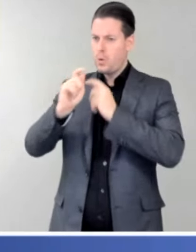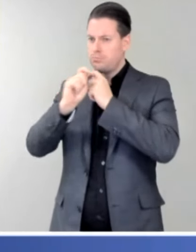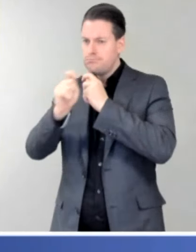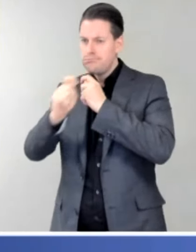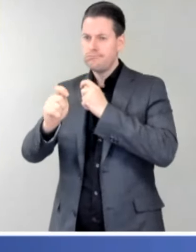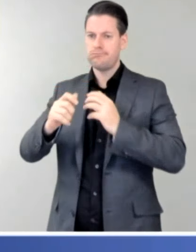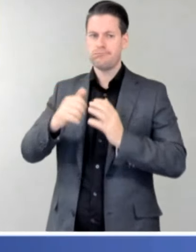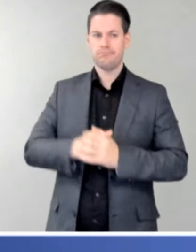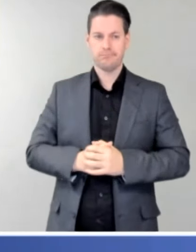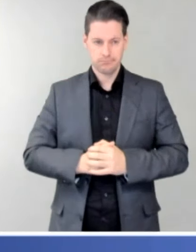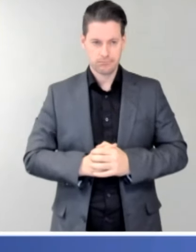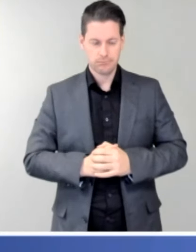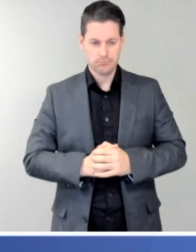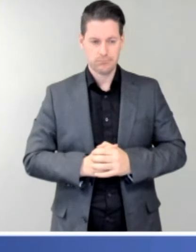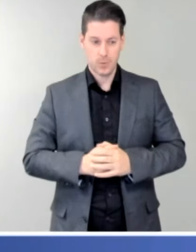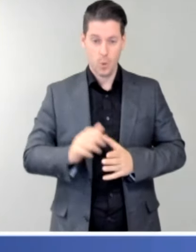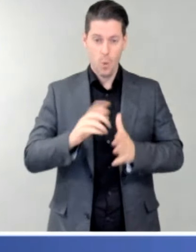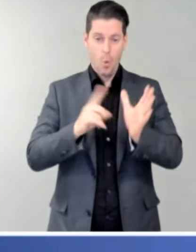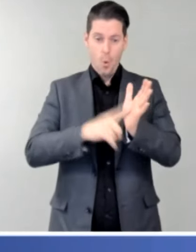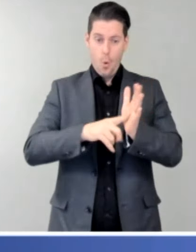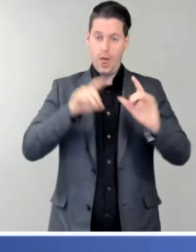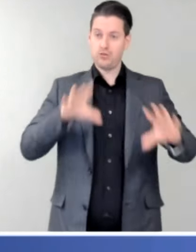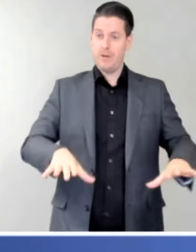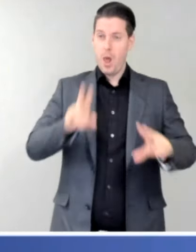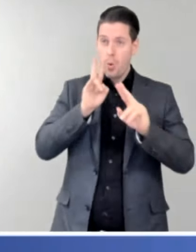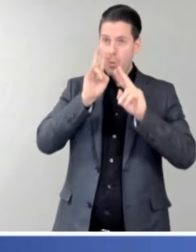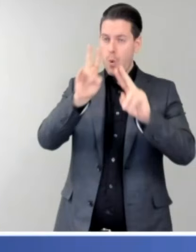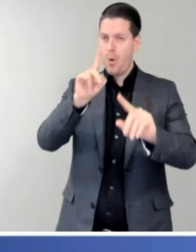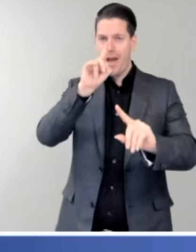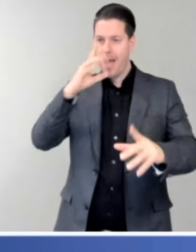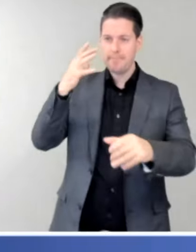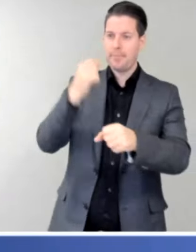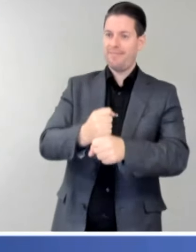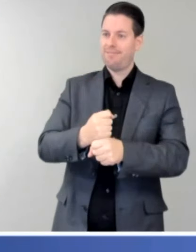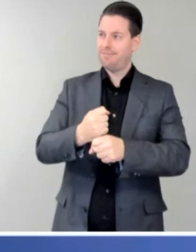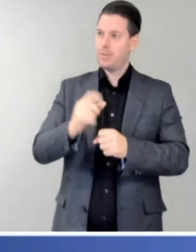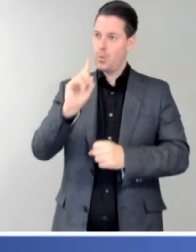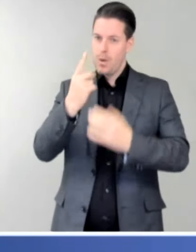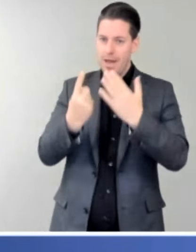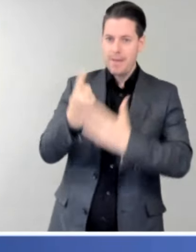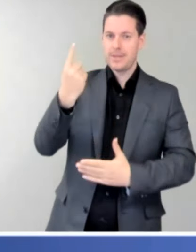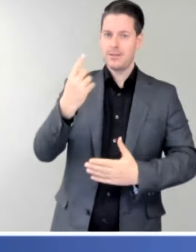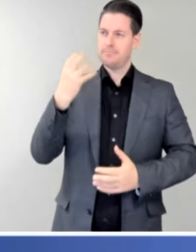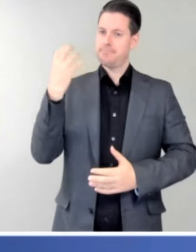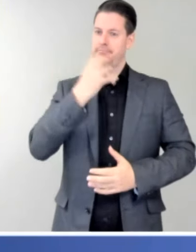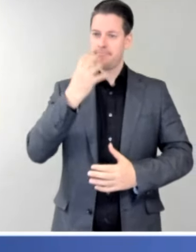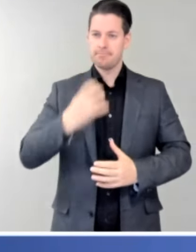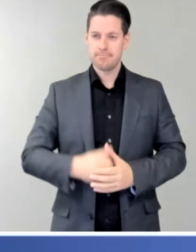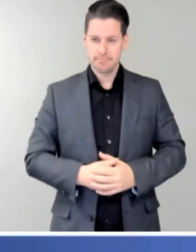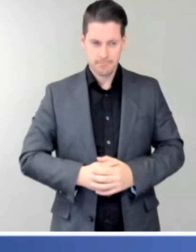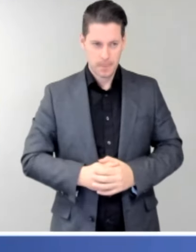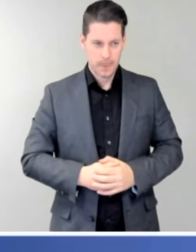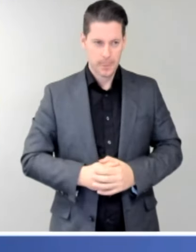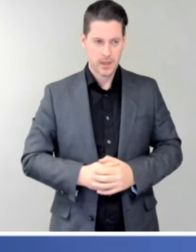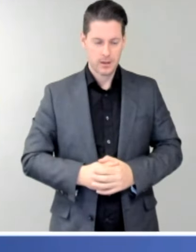every Australian watching in disbelief as the magnitude of the tragedy became apparent. I pay tribute to